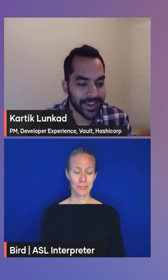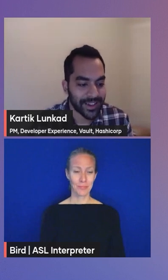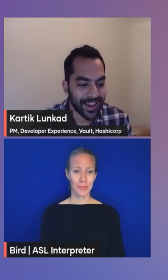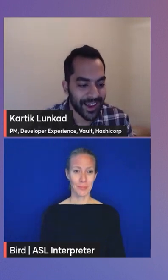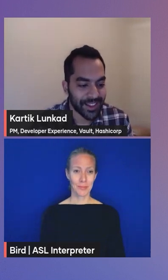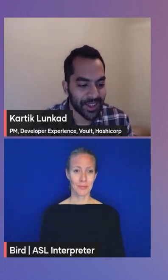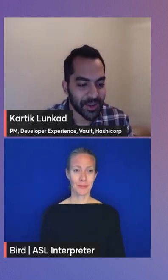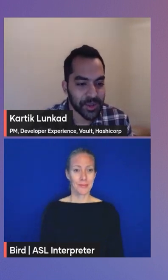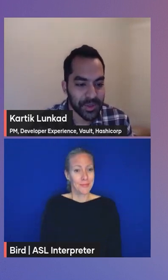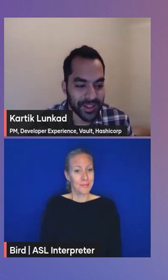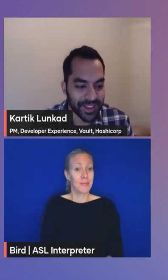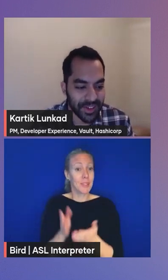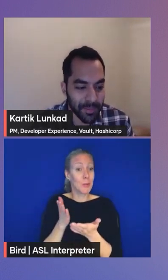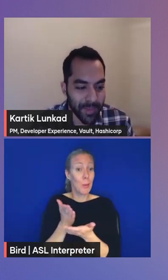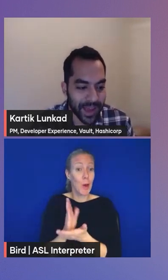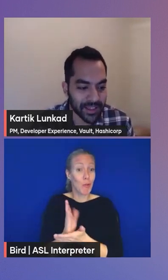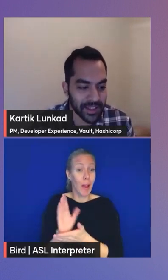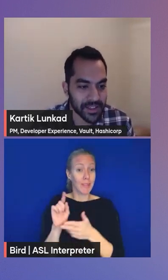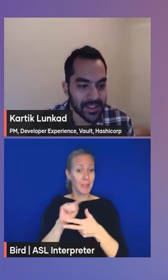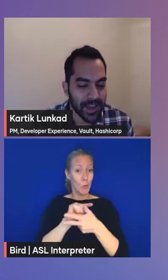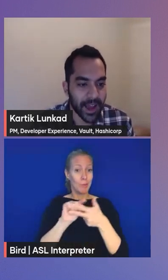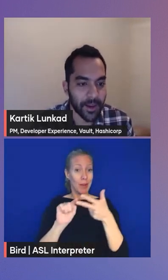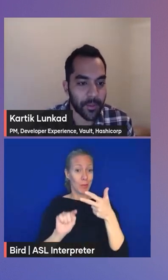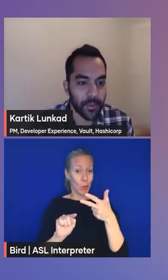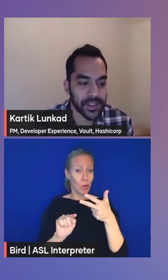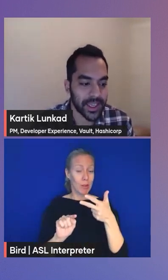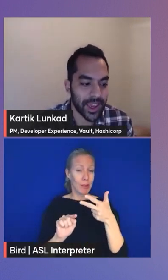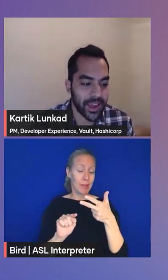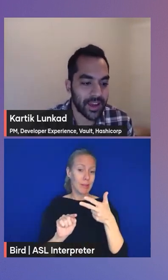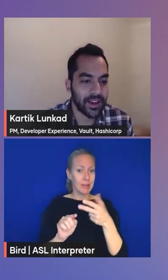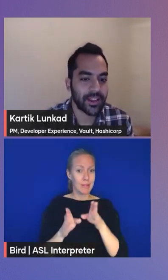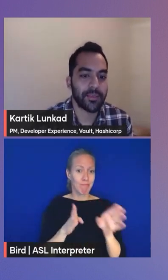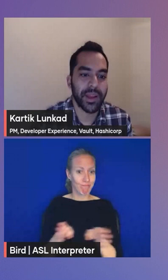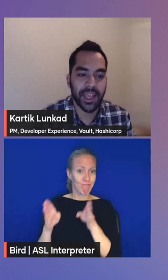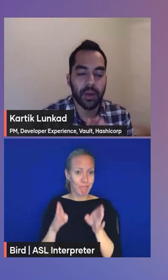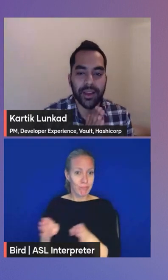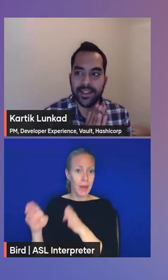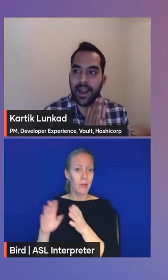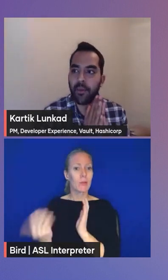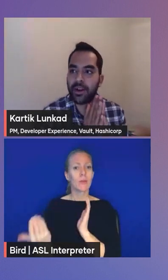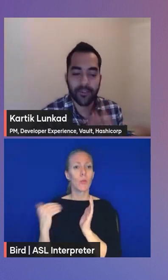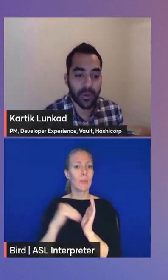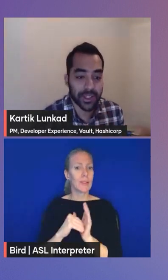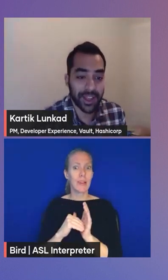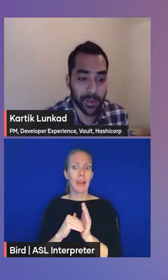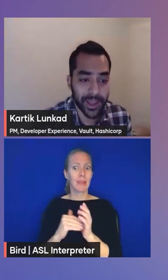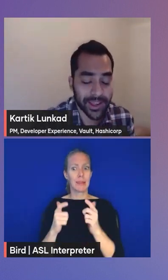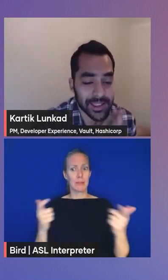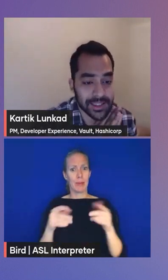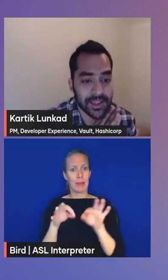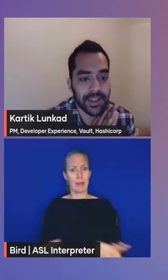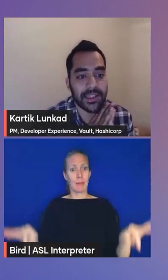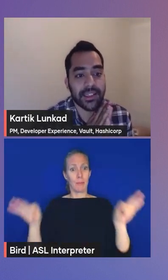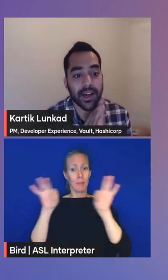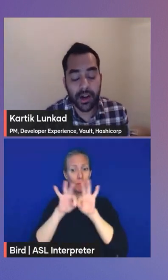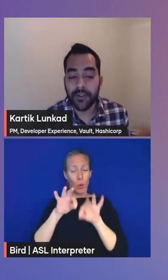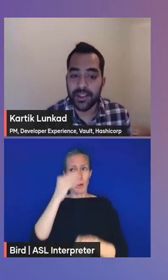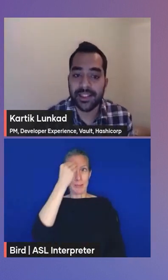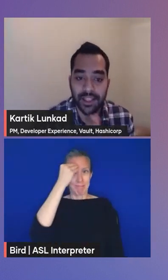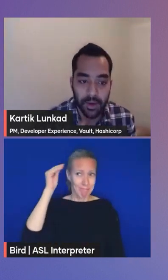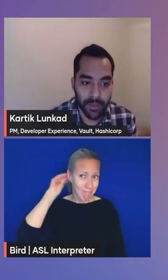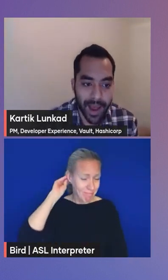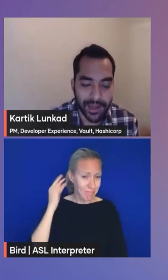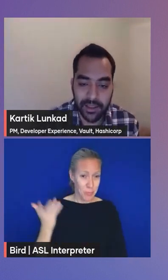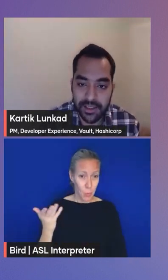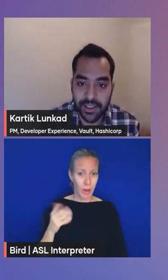All right, those were the 3 patterns. Once again, the big takeaways that I want everyone to take away is start